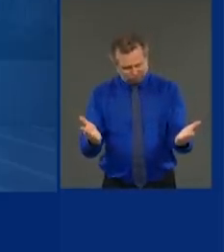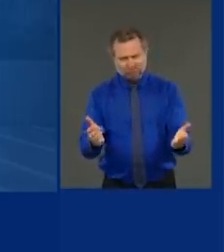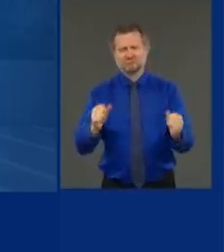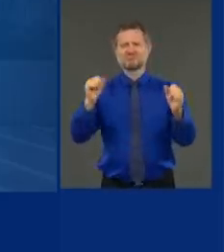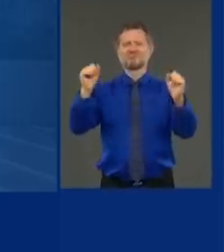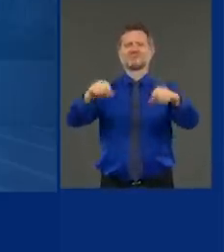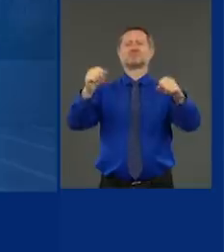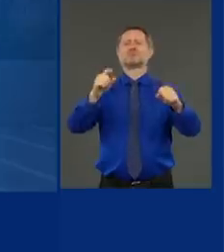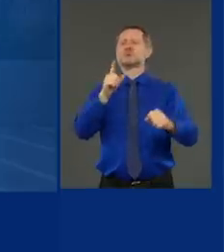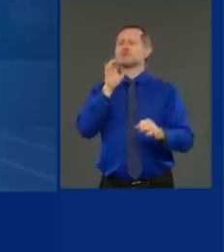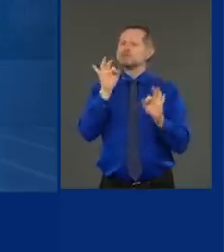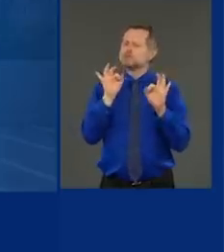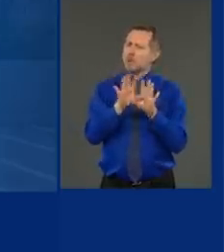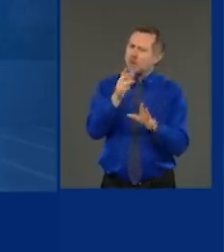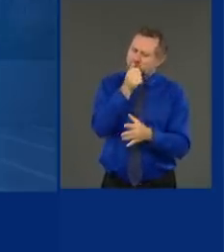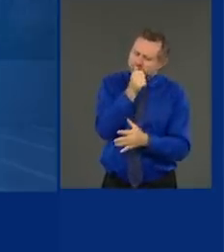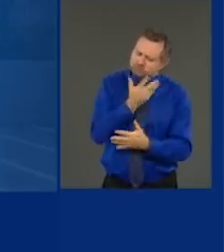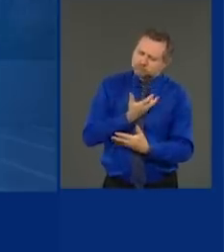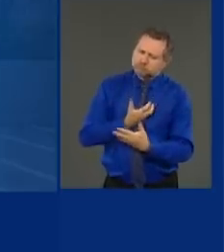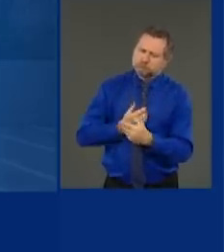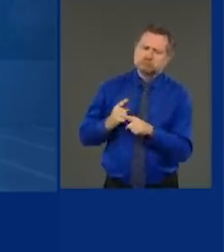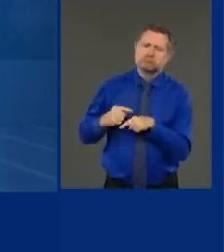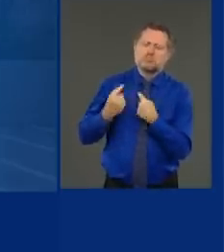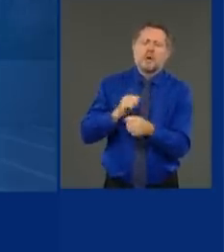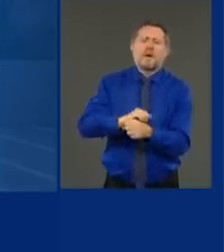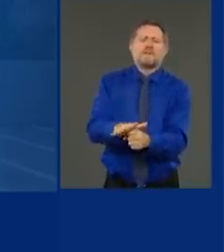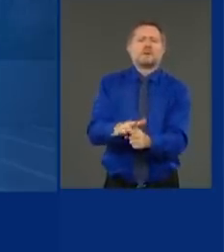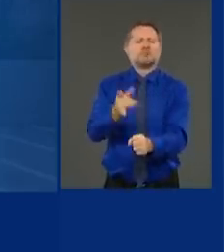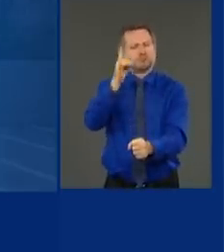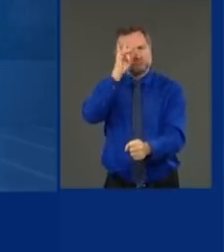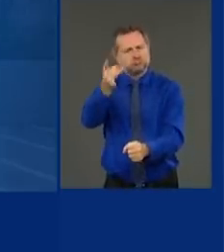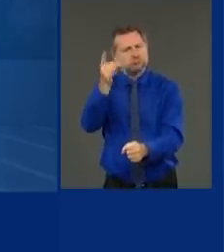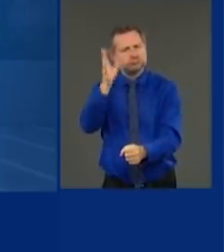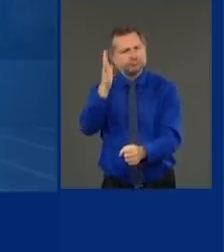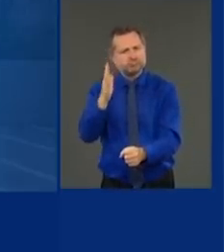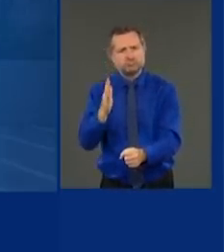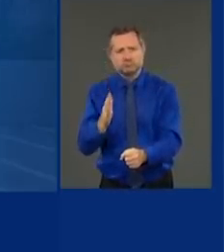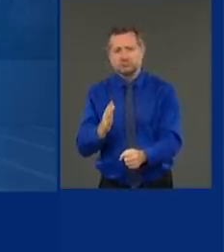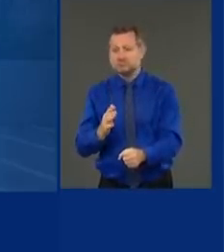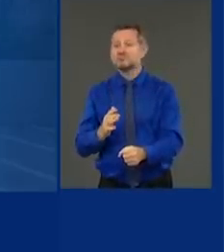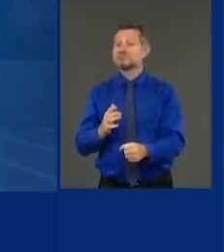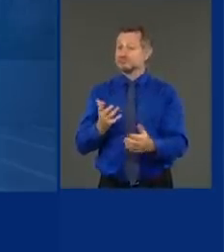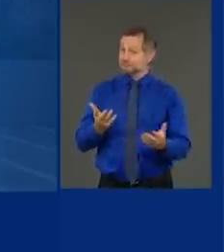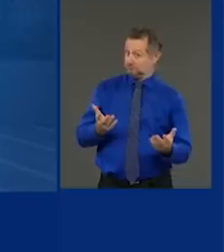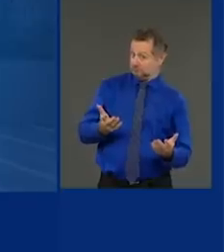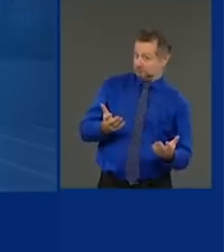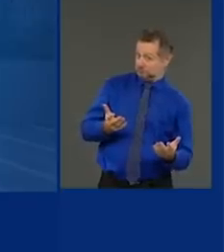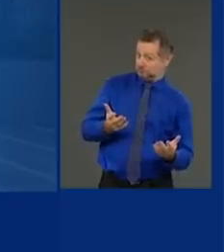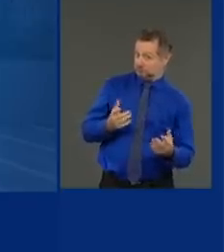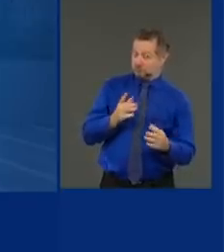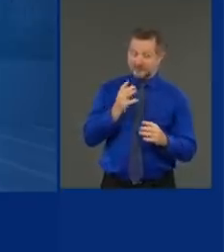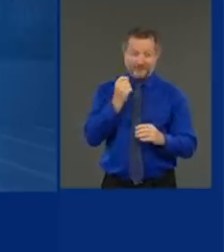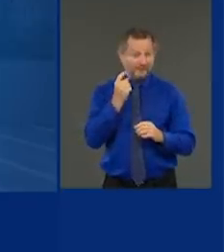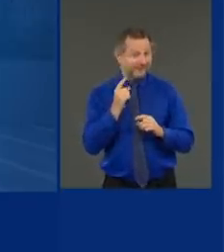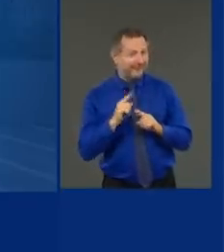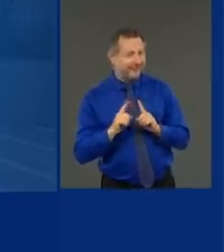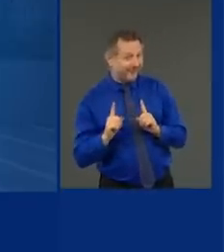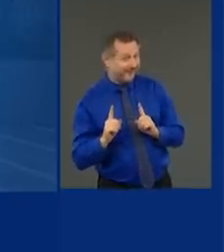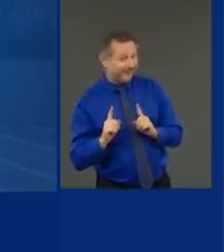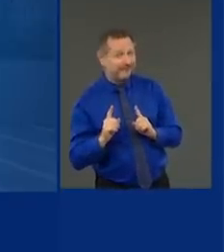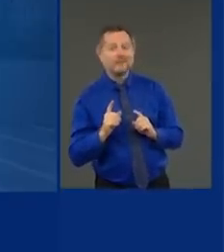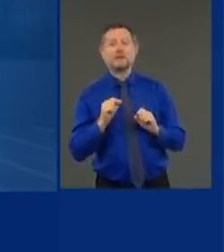time. Yes, we've been dealt a hard blow, but we can rise